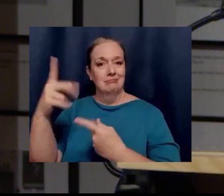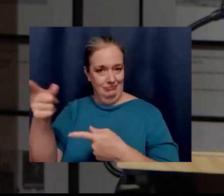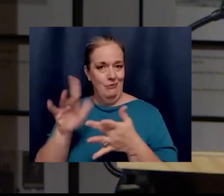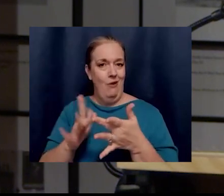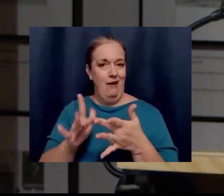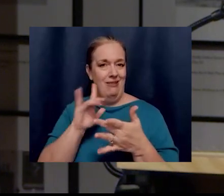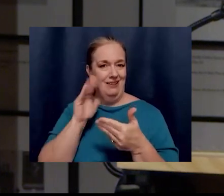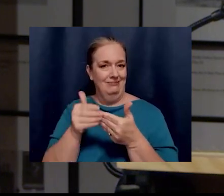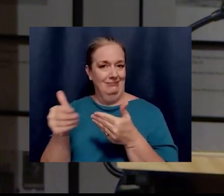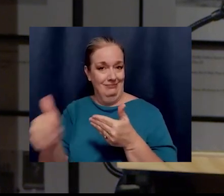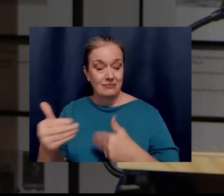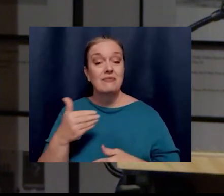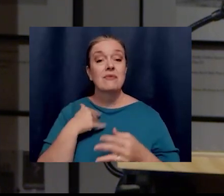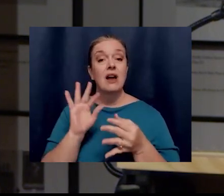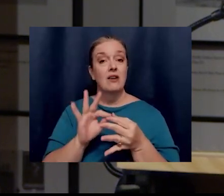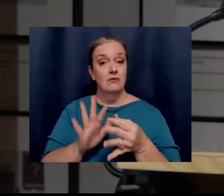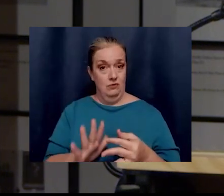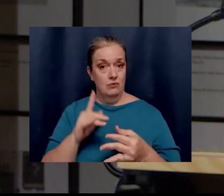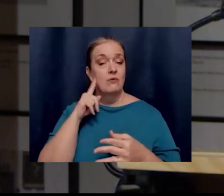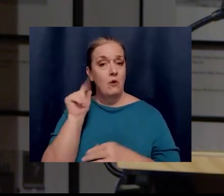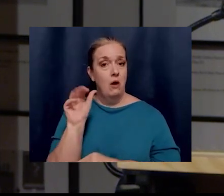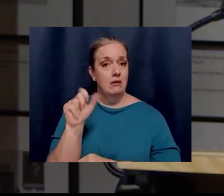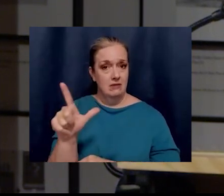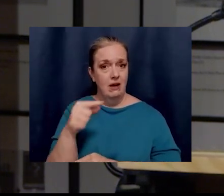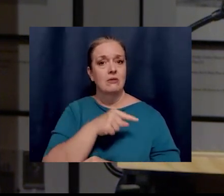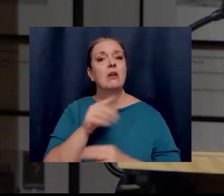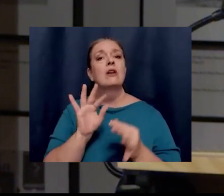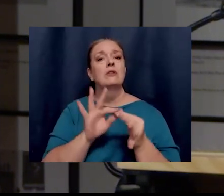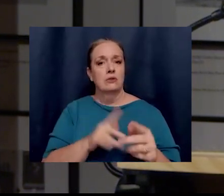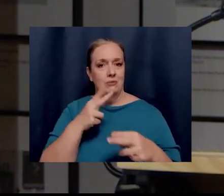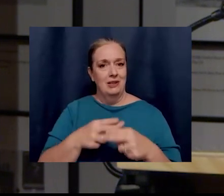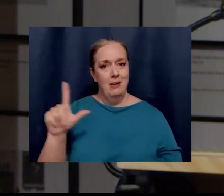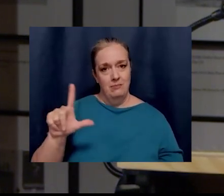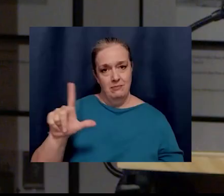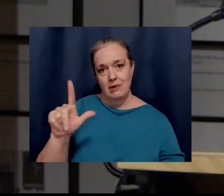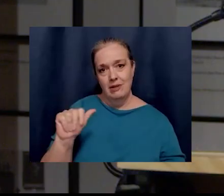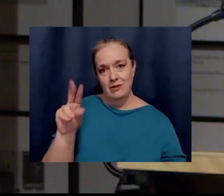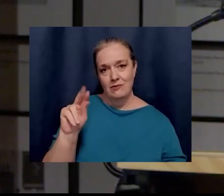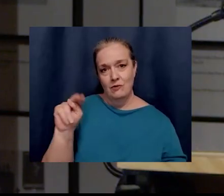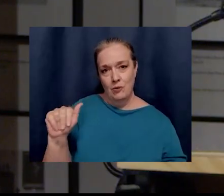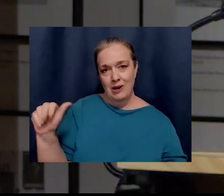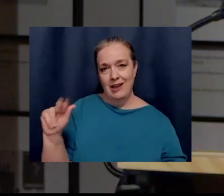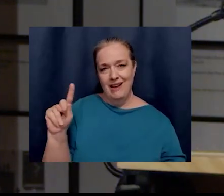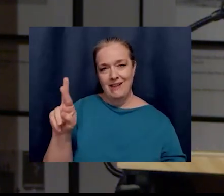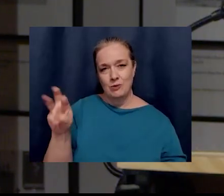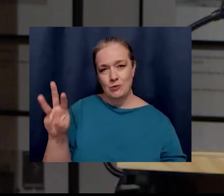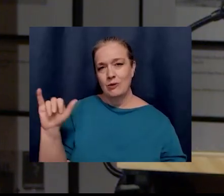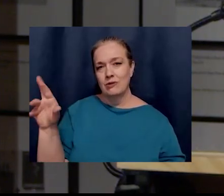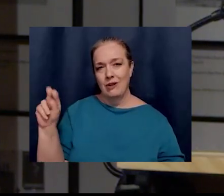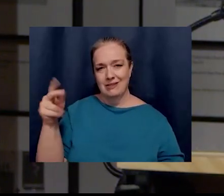days. ASL interpretation is provided by Lavona Andrew Carson. Thank you, Lavona. She's providing for our online